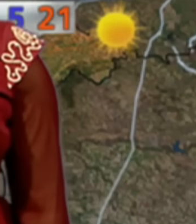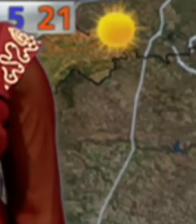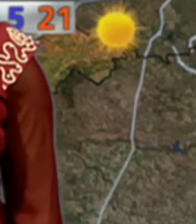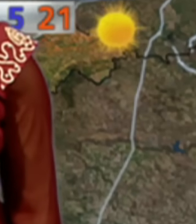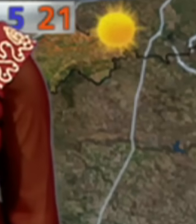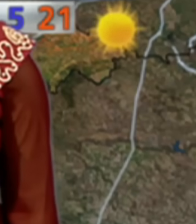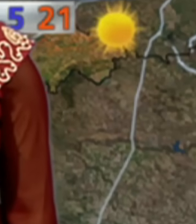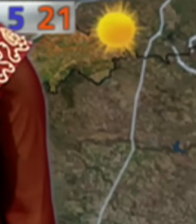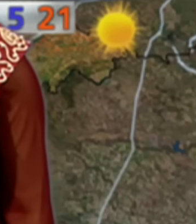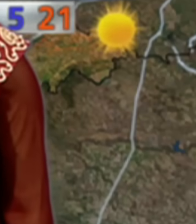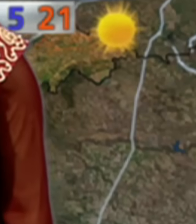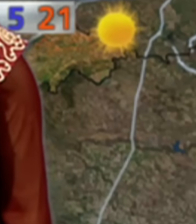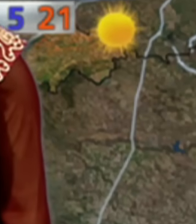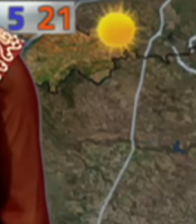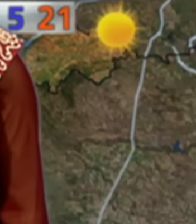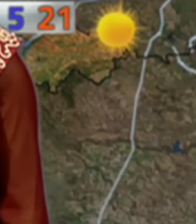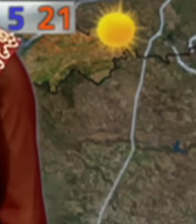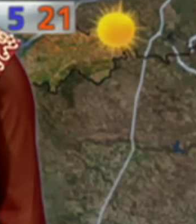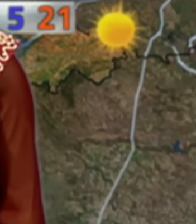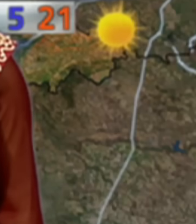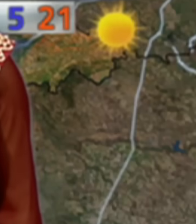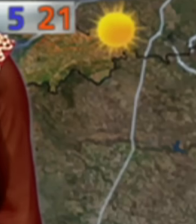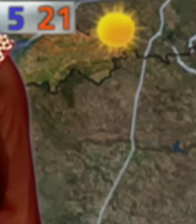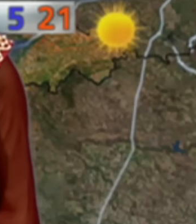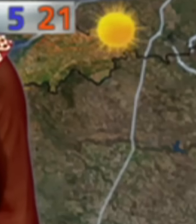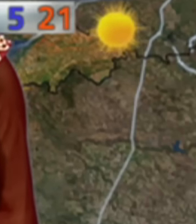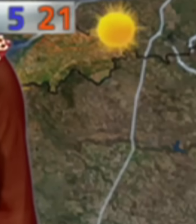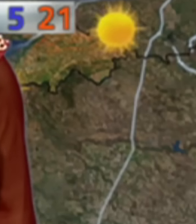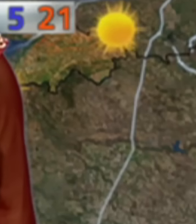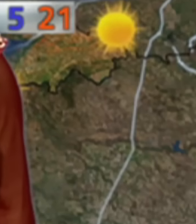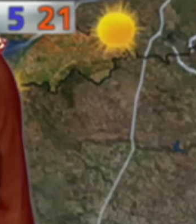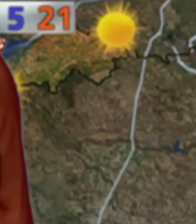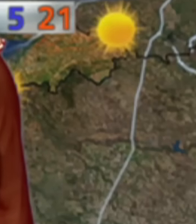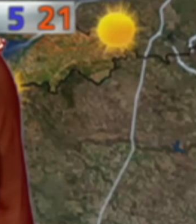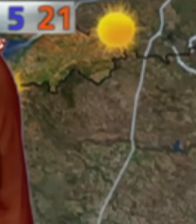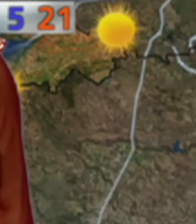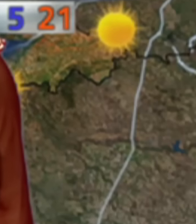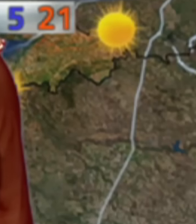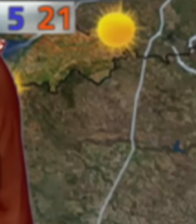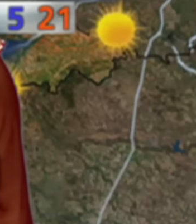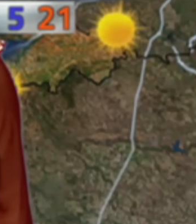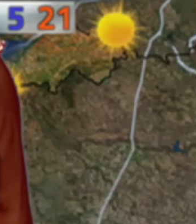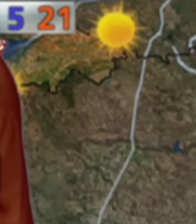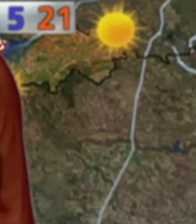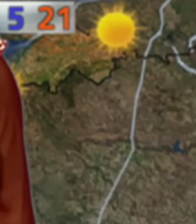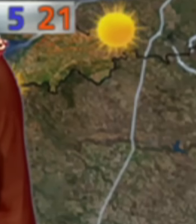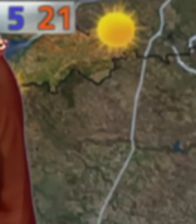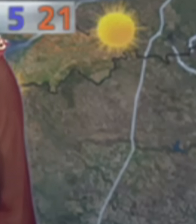SABC 2 ke lebogile nako e lebeleng ka dimileng yona go tša go nna setlogolo sa kganyago ke re ga e be boroko.